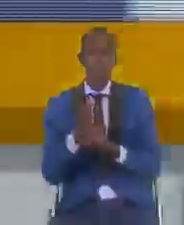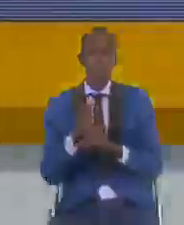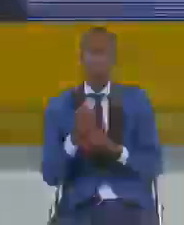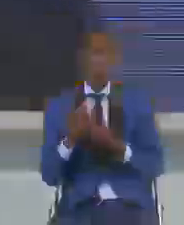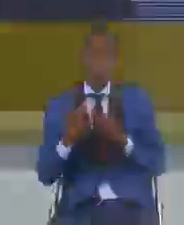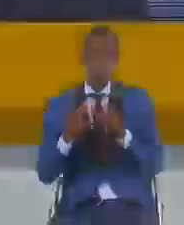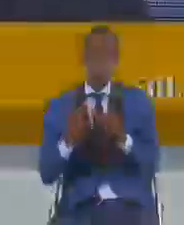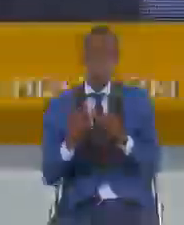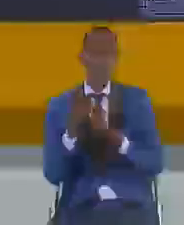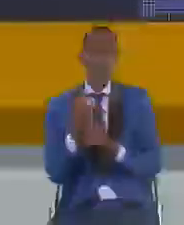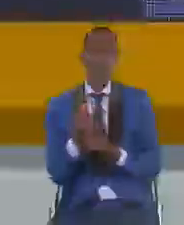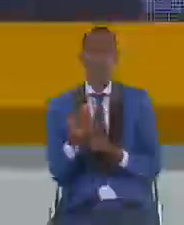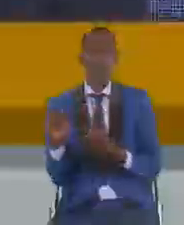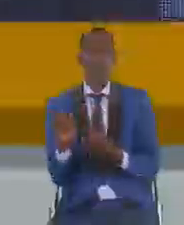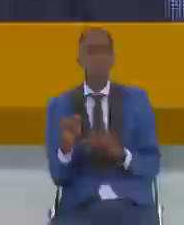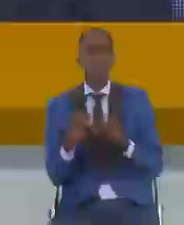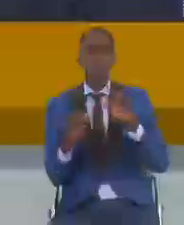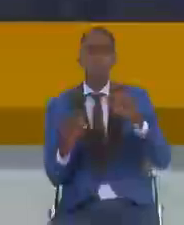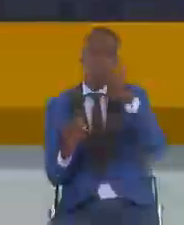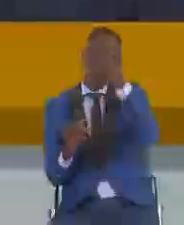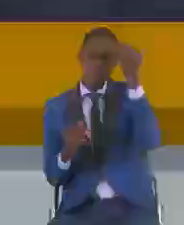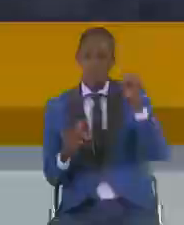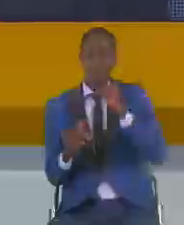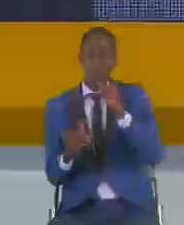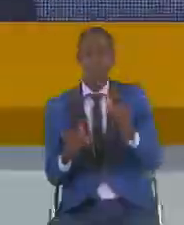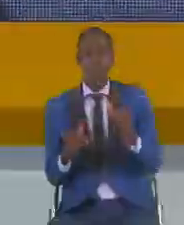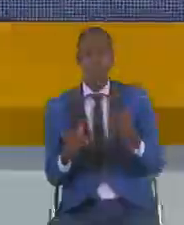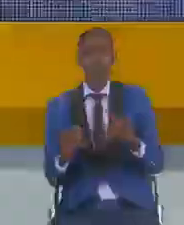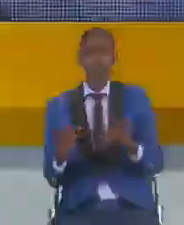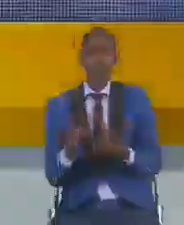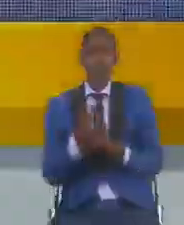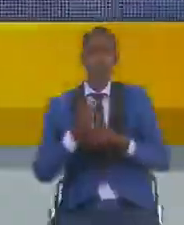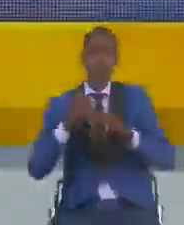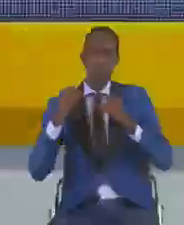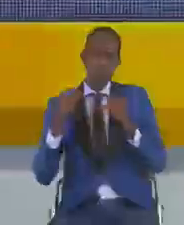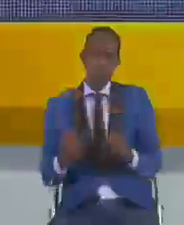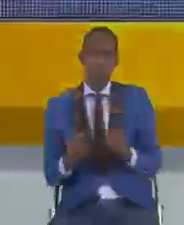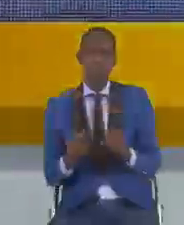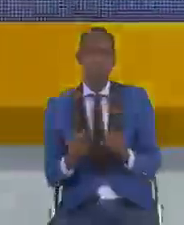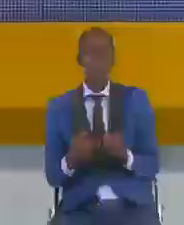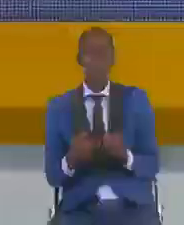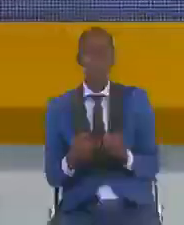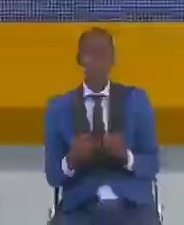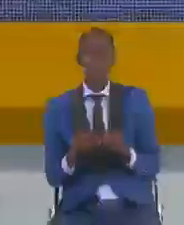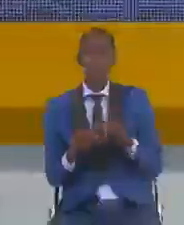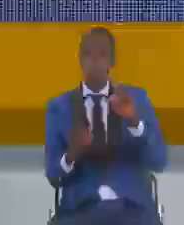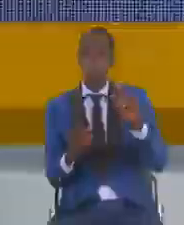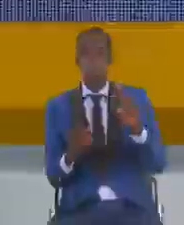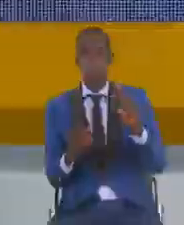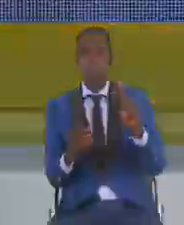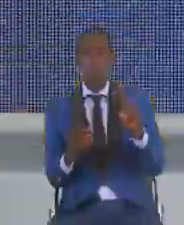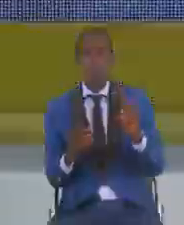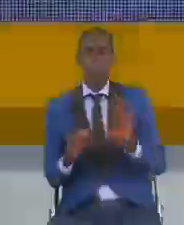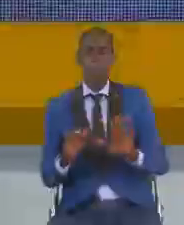forget not, hold firm. Look at number one, fear not,